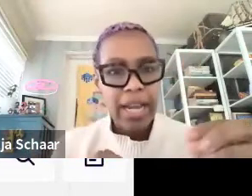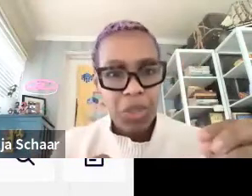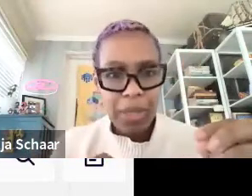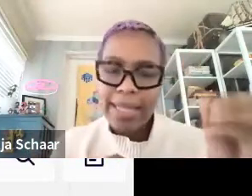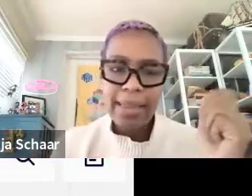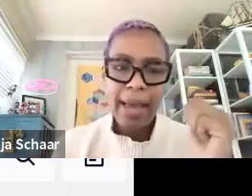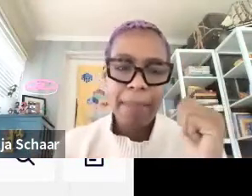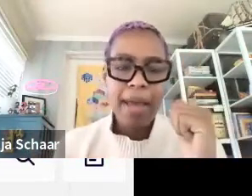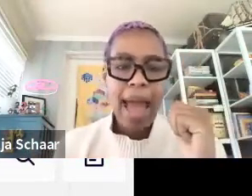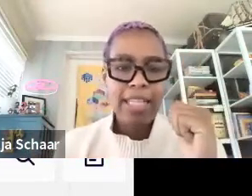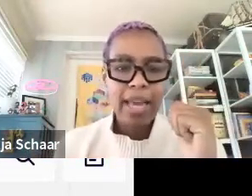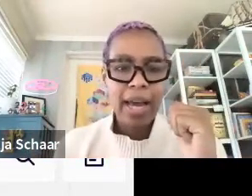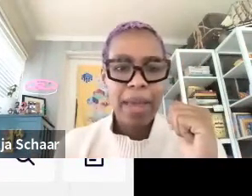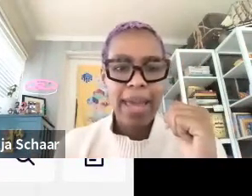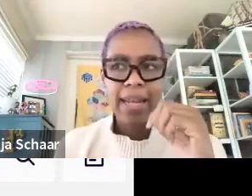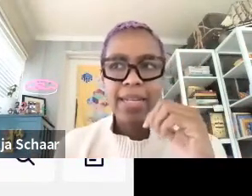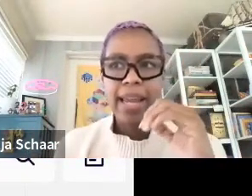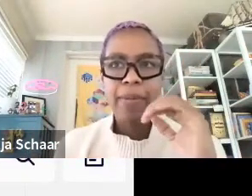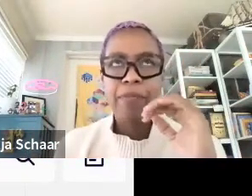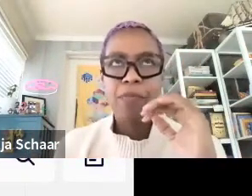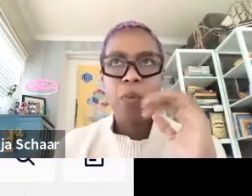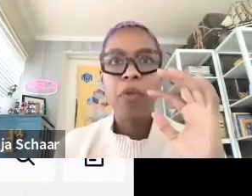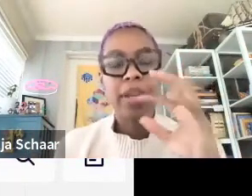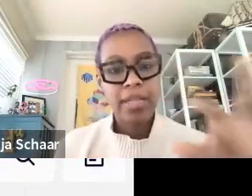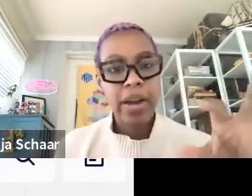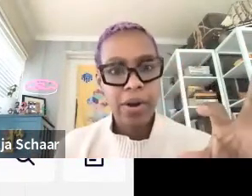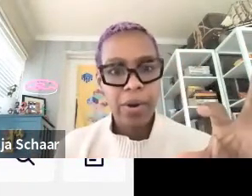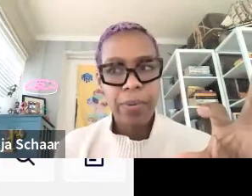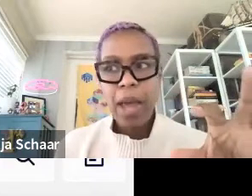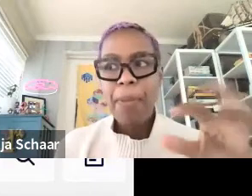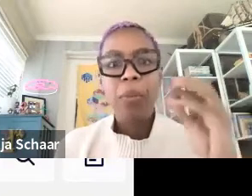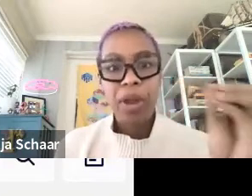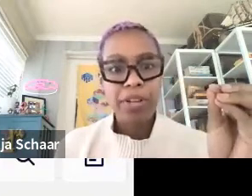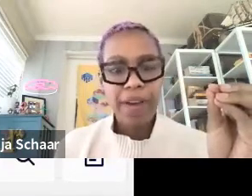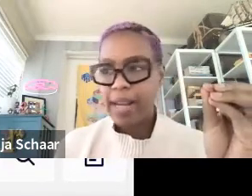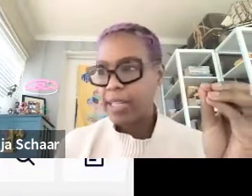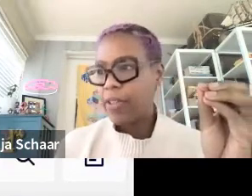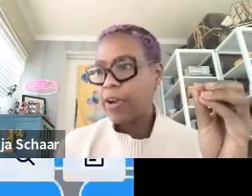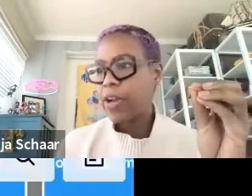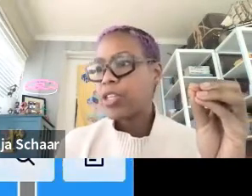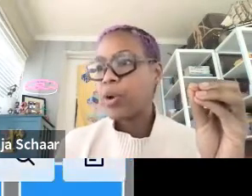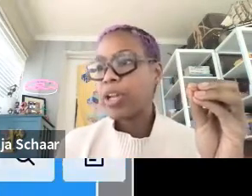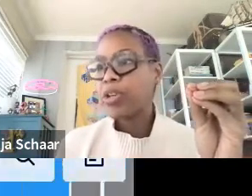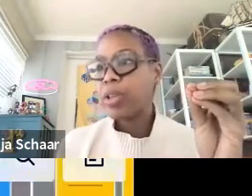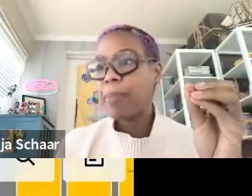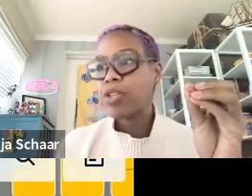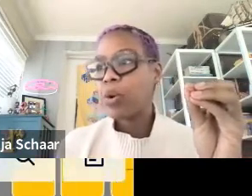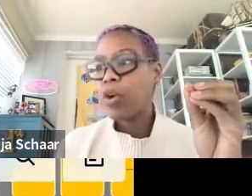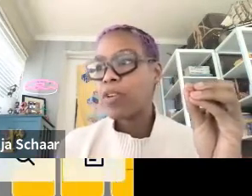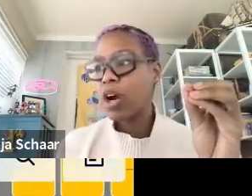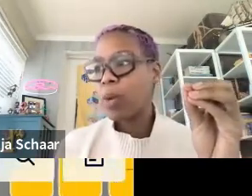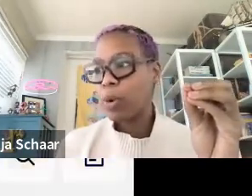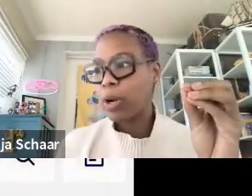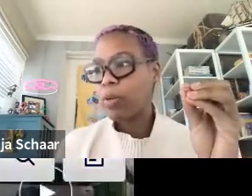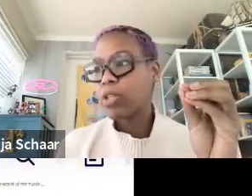we're contextualizing them as in a world that is not our own, but that we are defining together. So we're going to do that. I'm going to scroll